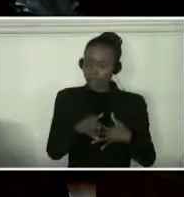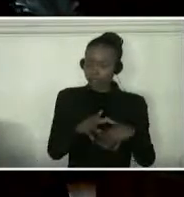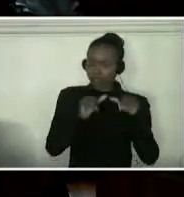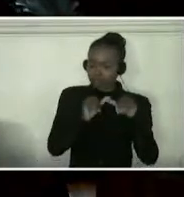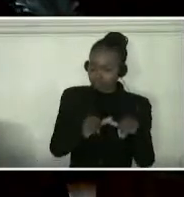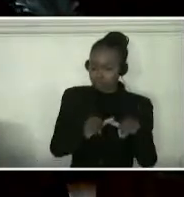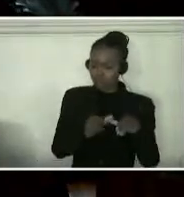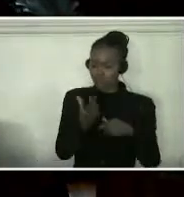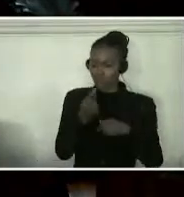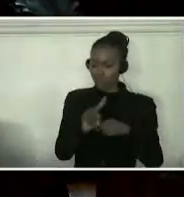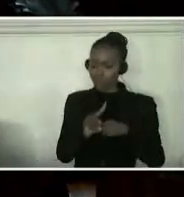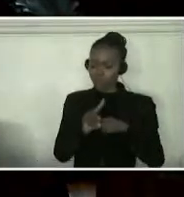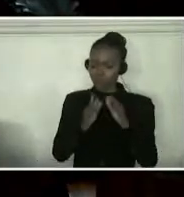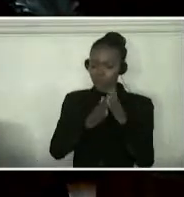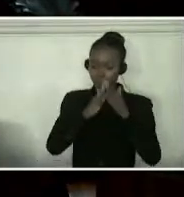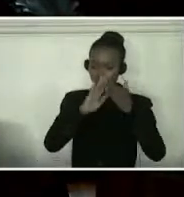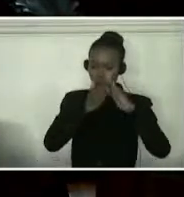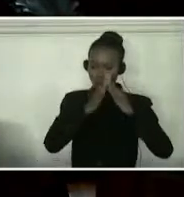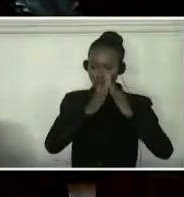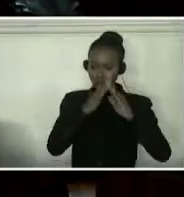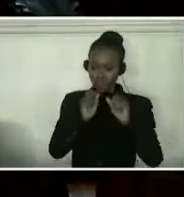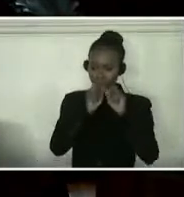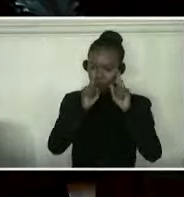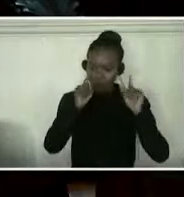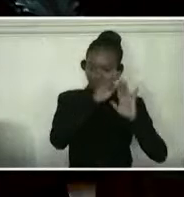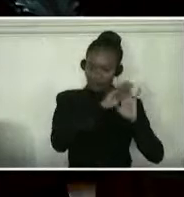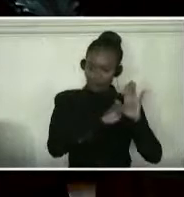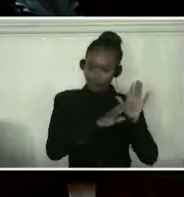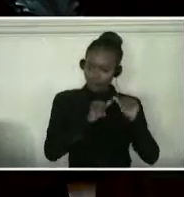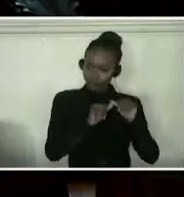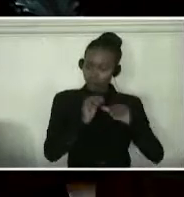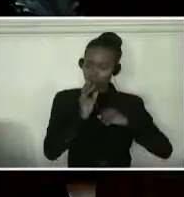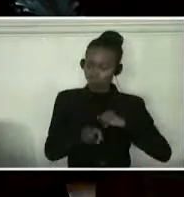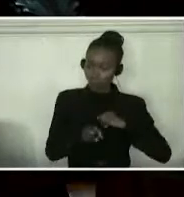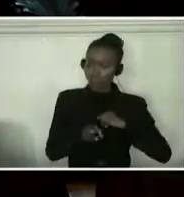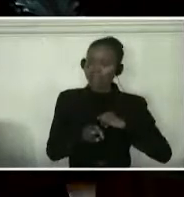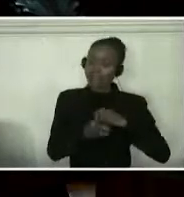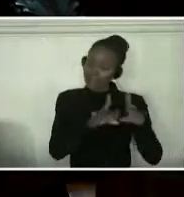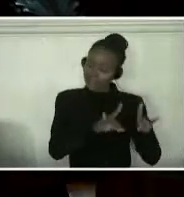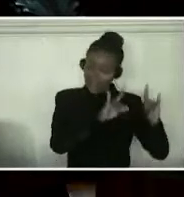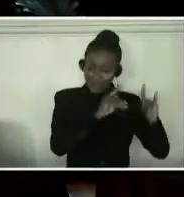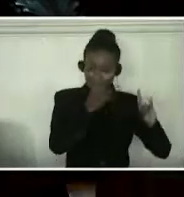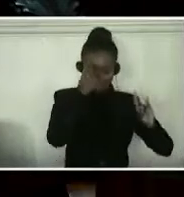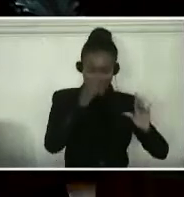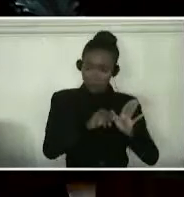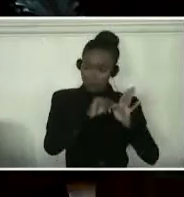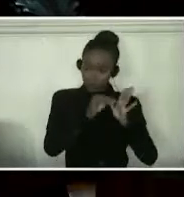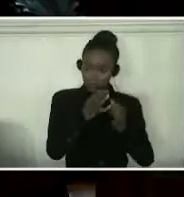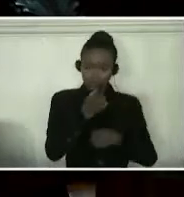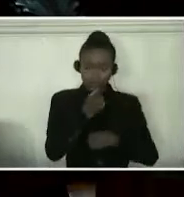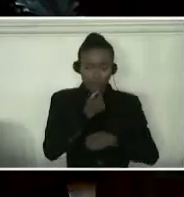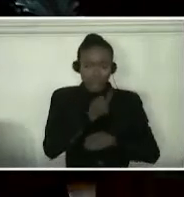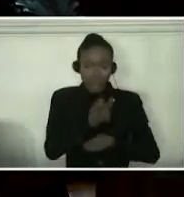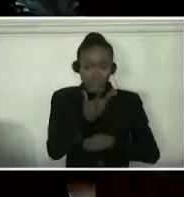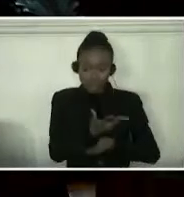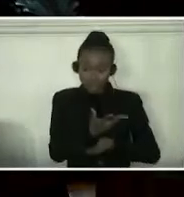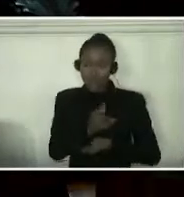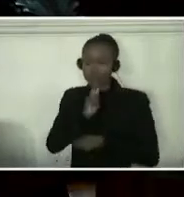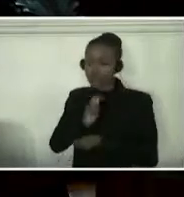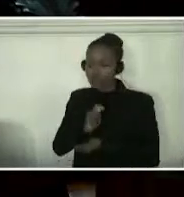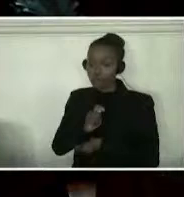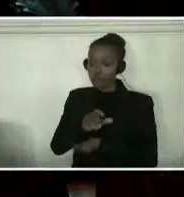program in the in relation to this we think it's important that we mention this because syphilis is something that actually had been dealt